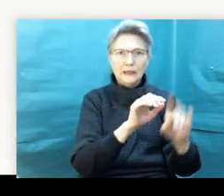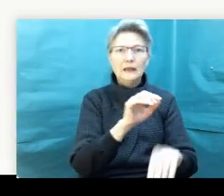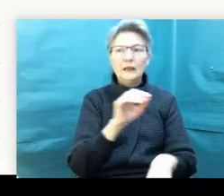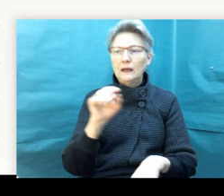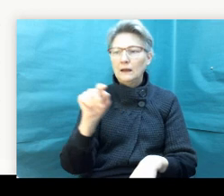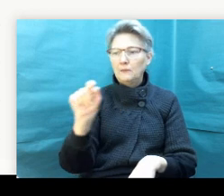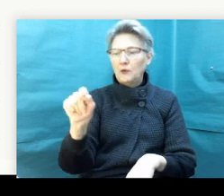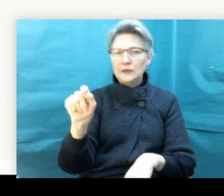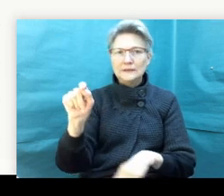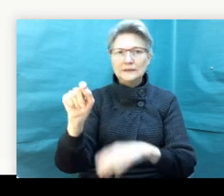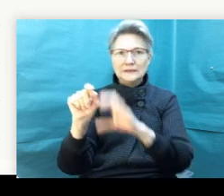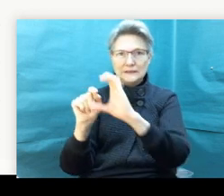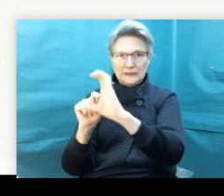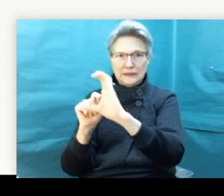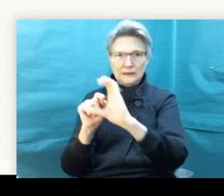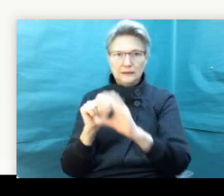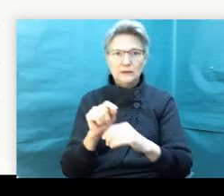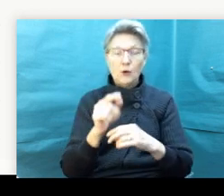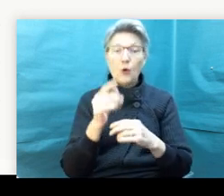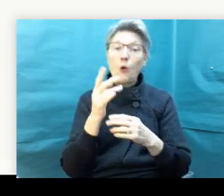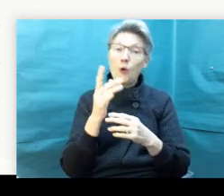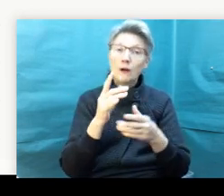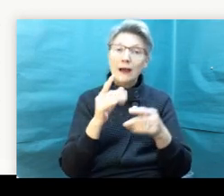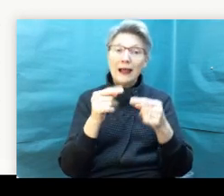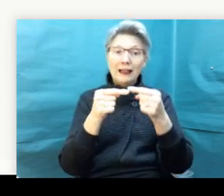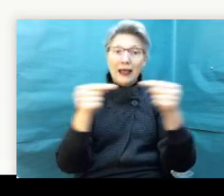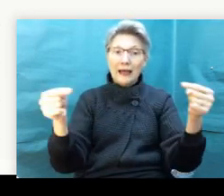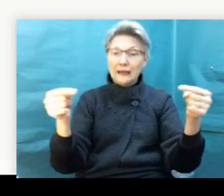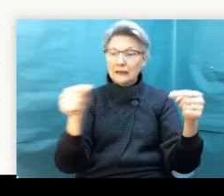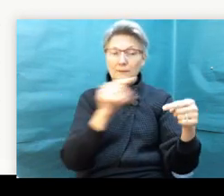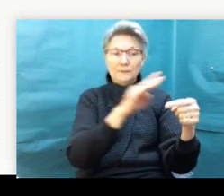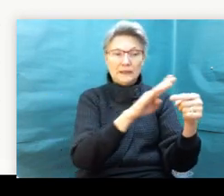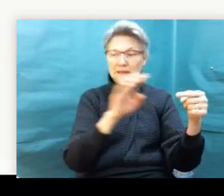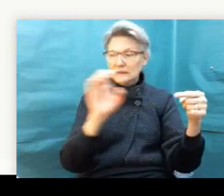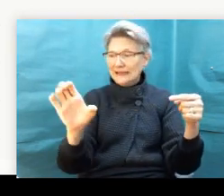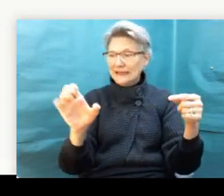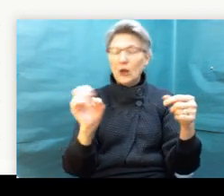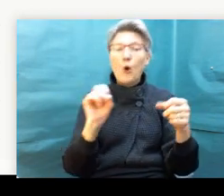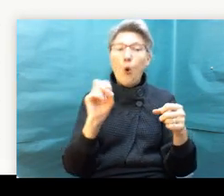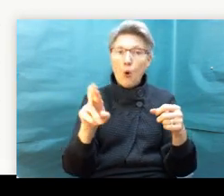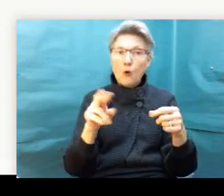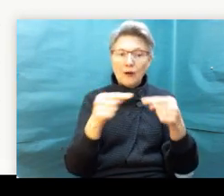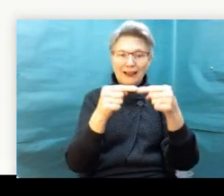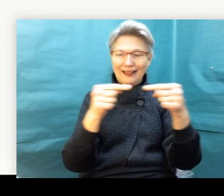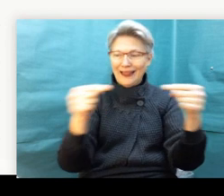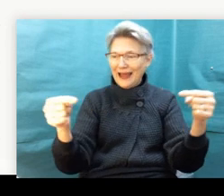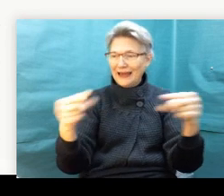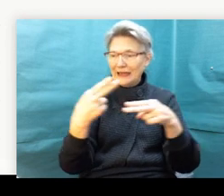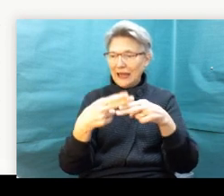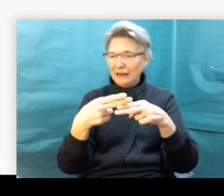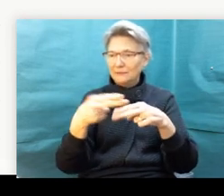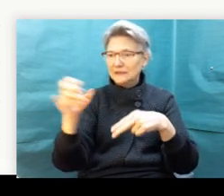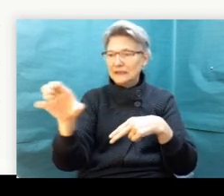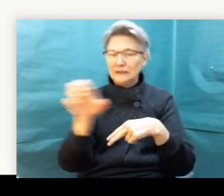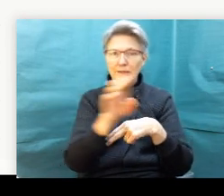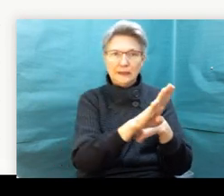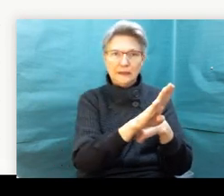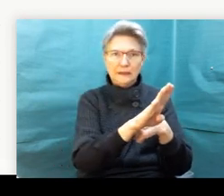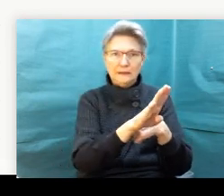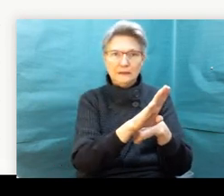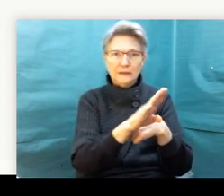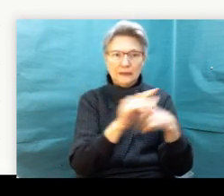BC, or I could actually say line CB as well, because it doesn't matter which order I say it in since the line continues in both